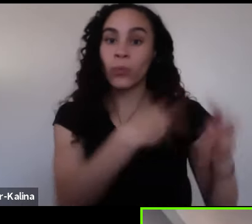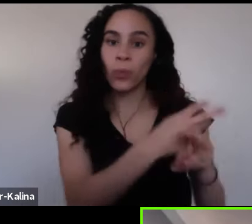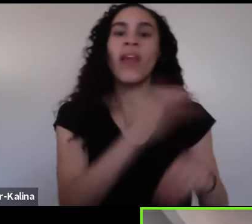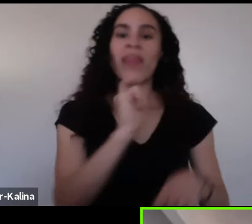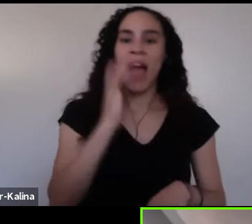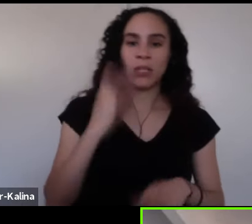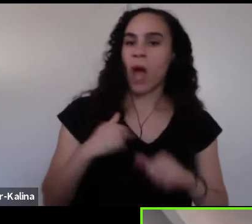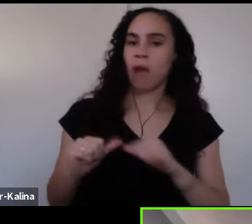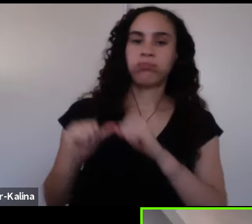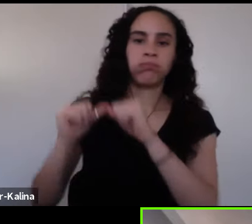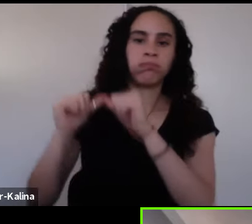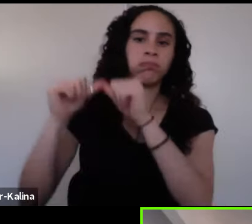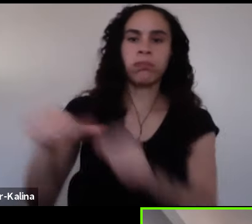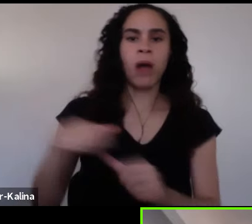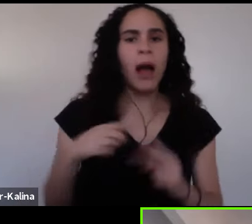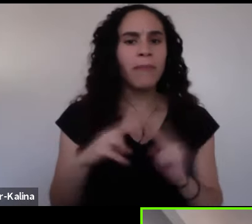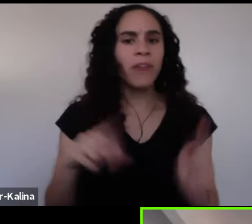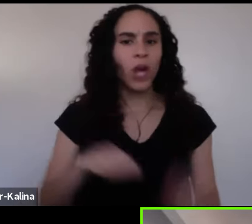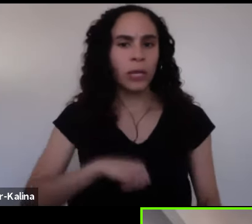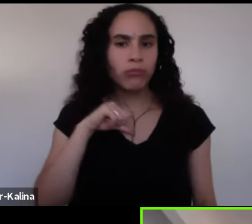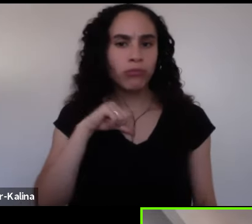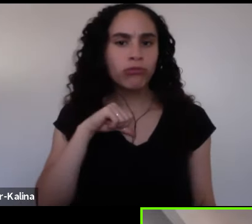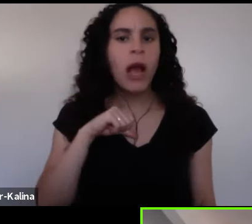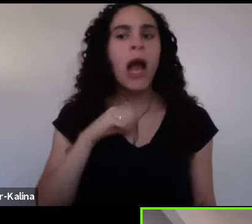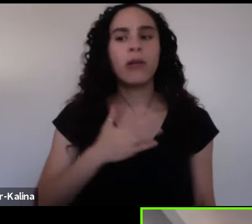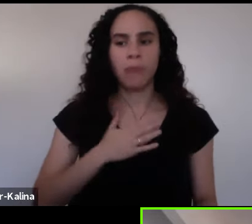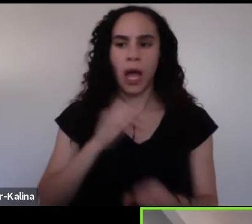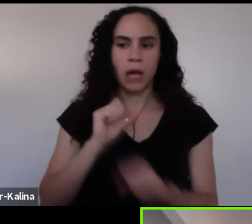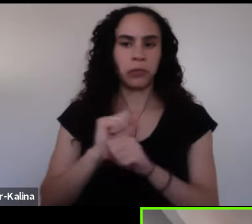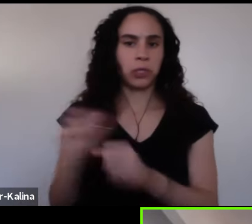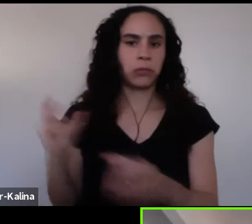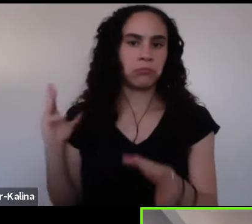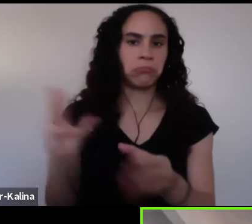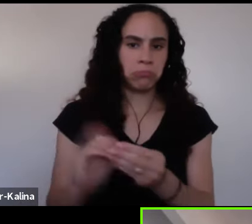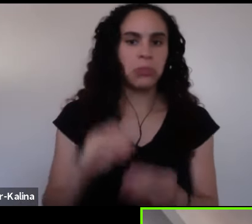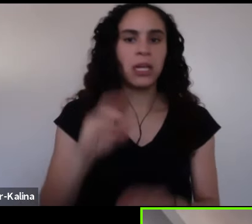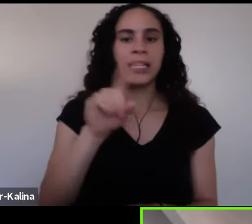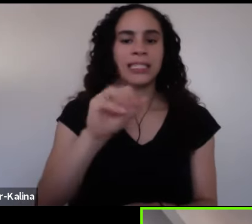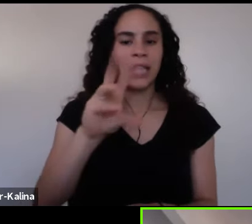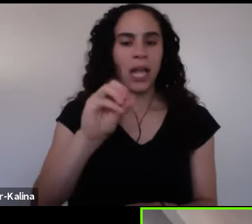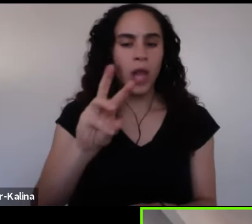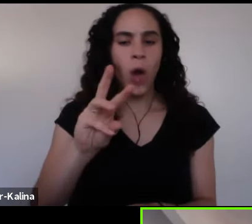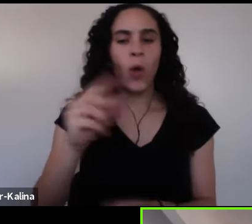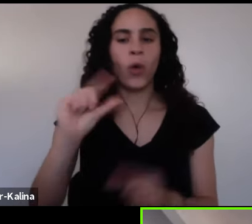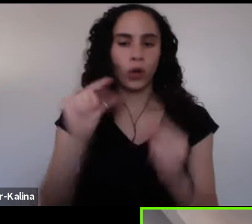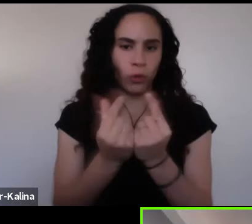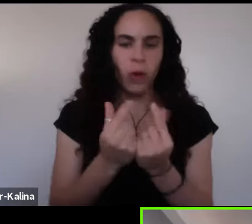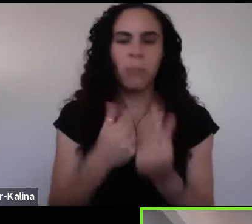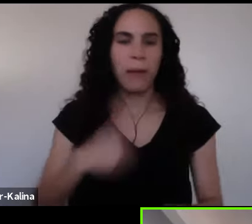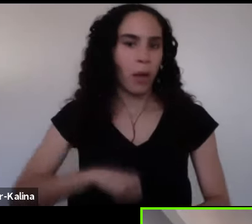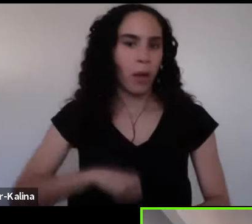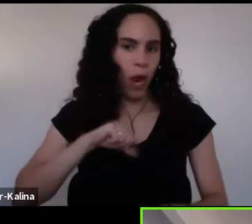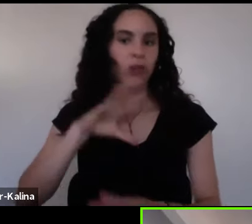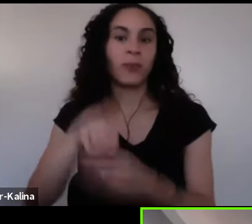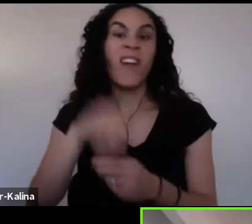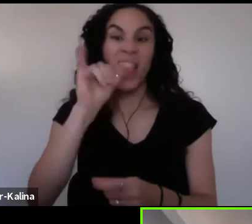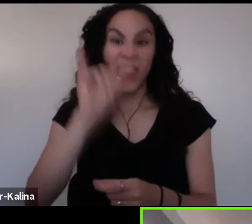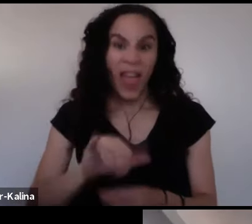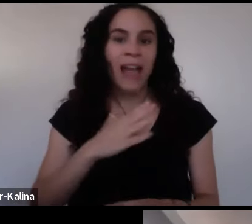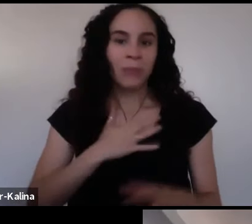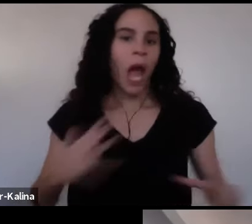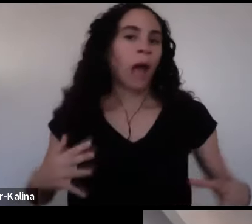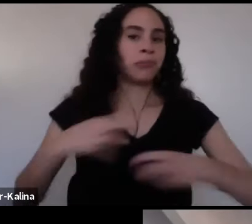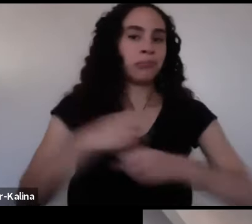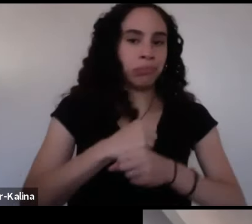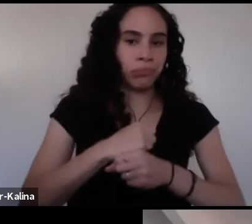very proud of the work that Zolo Group has done. I'm very proud to be a part of it. So that's a very, very long story short. Yeah,